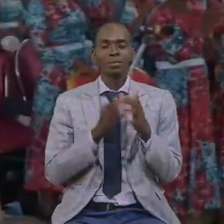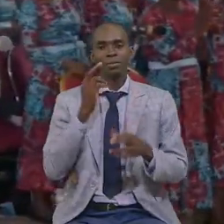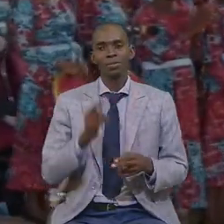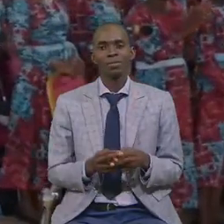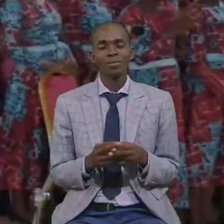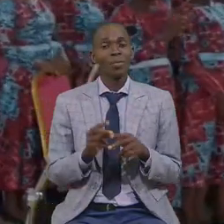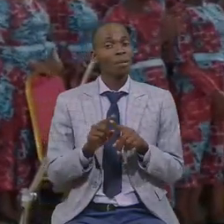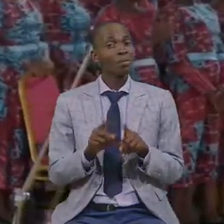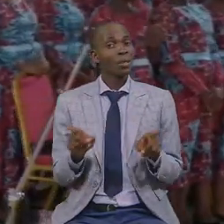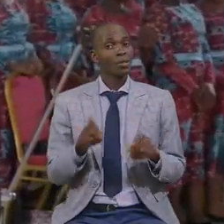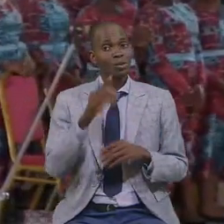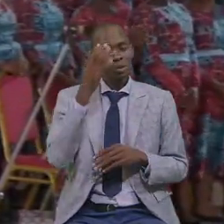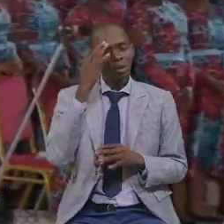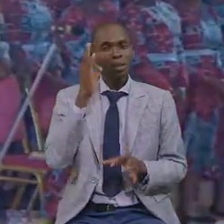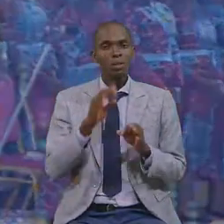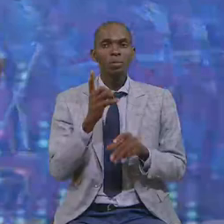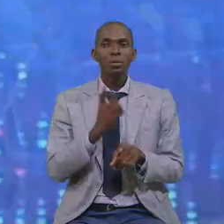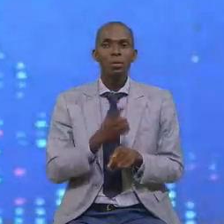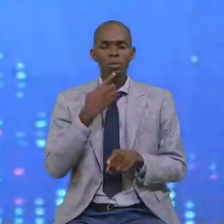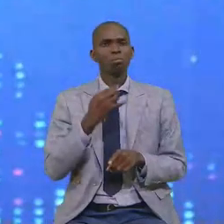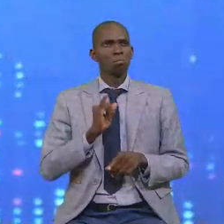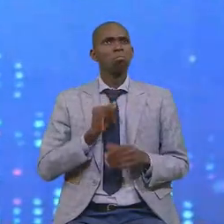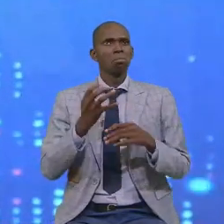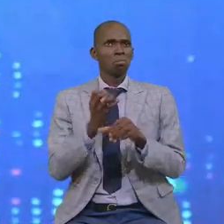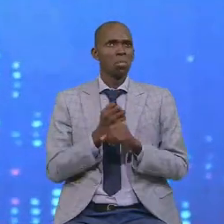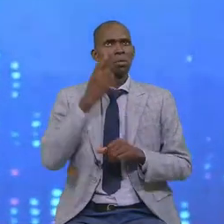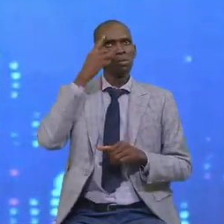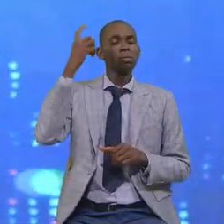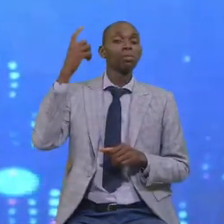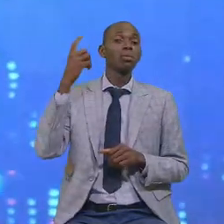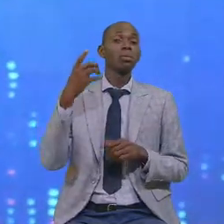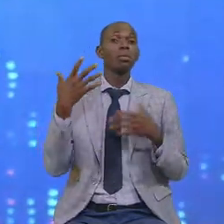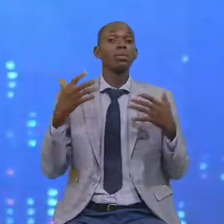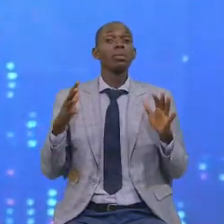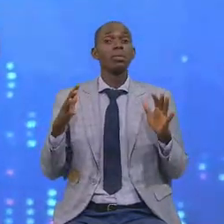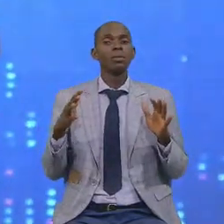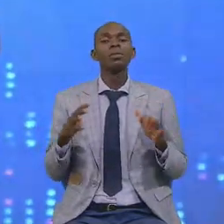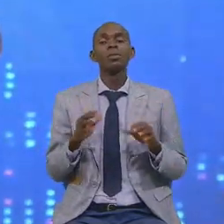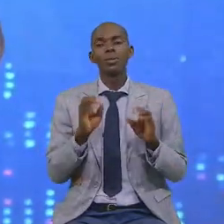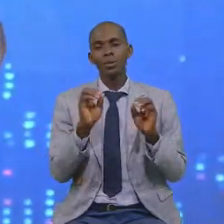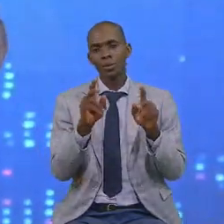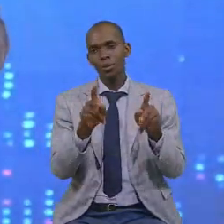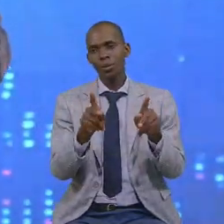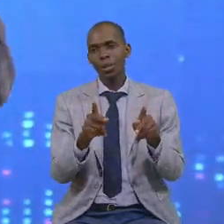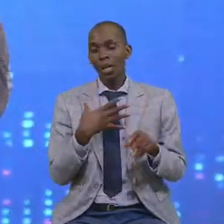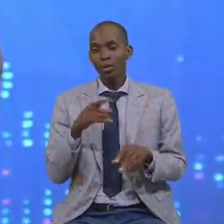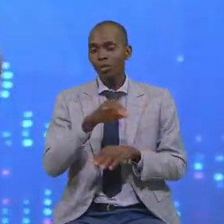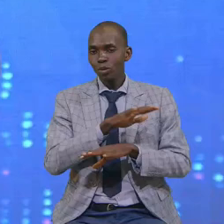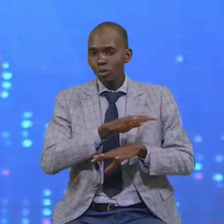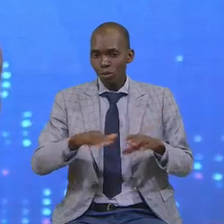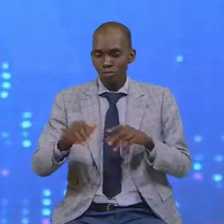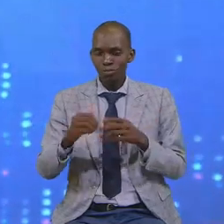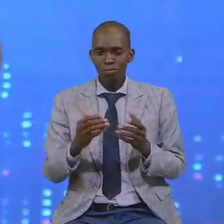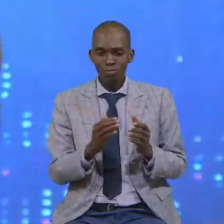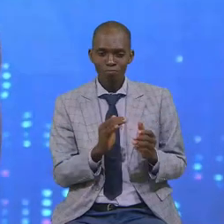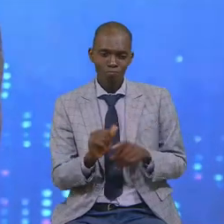know, if you just say, I have a dream, I hear you. And you don't internalize that